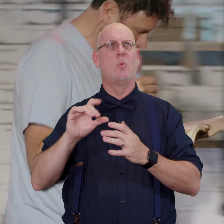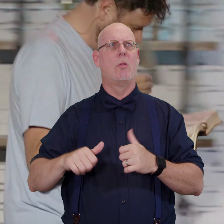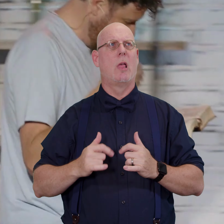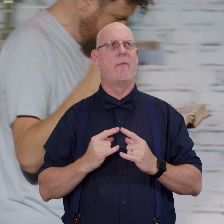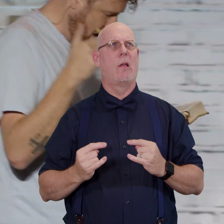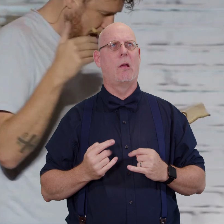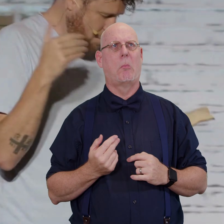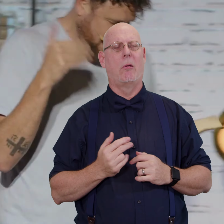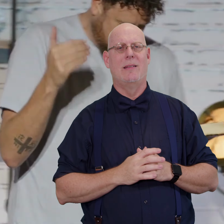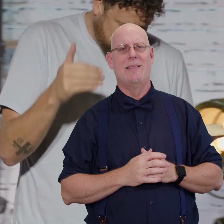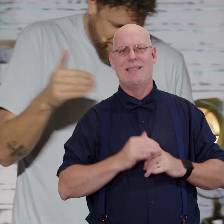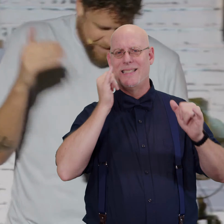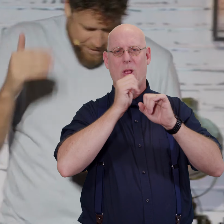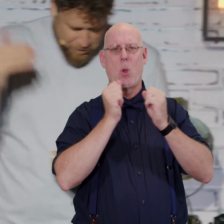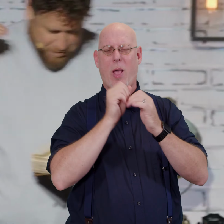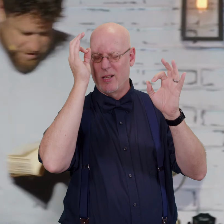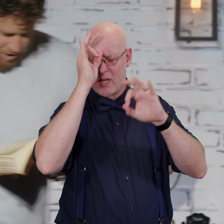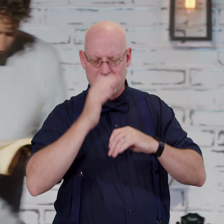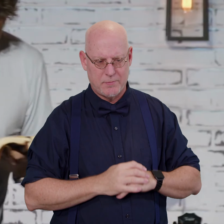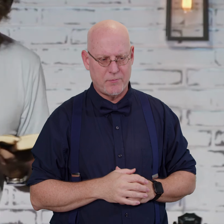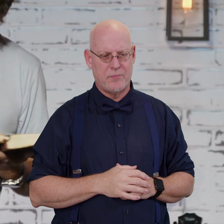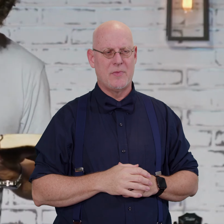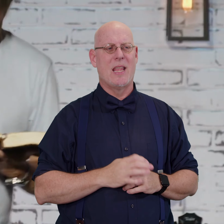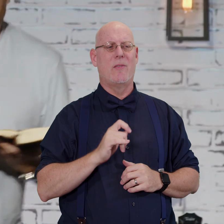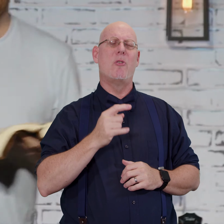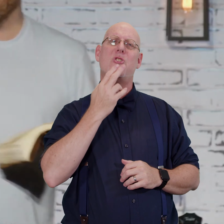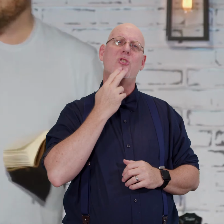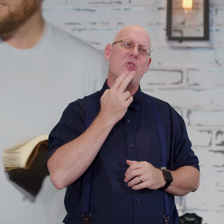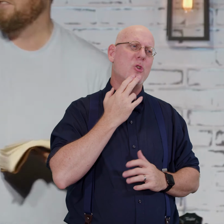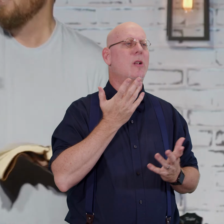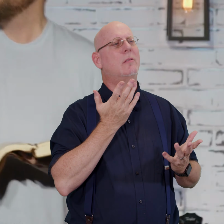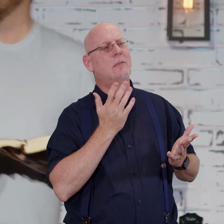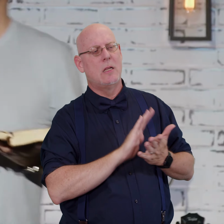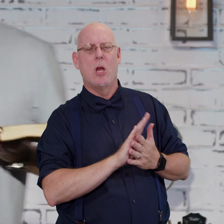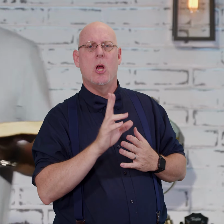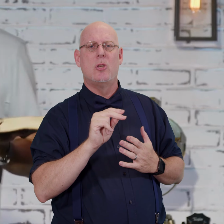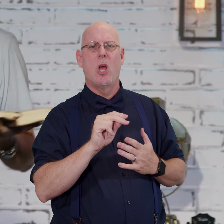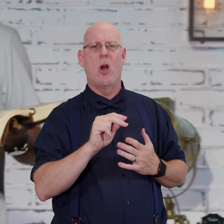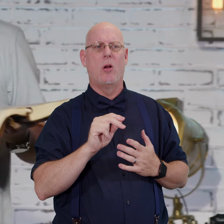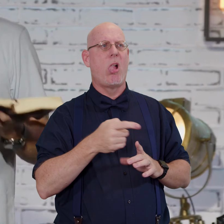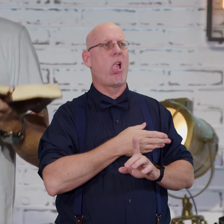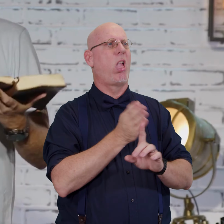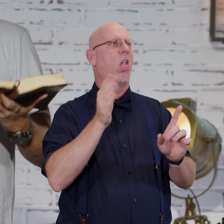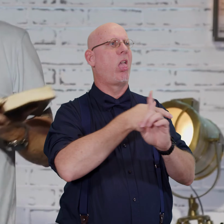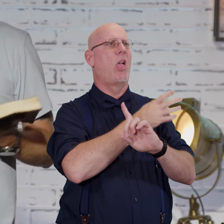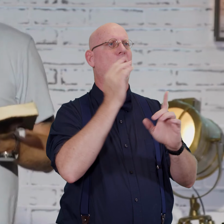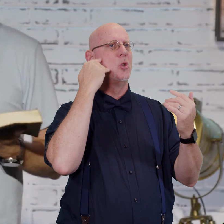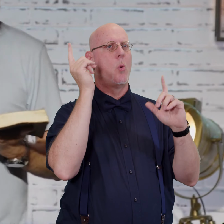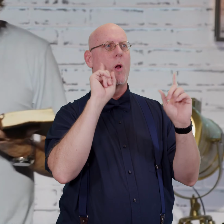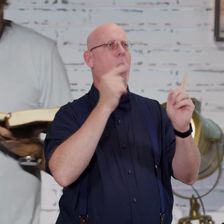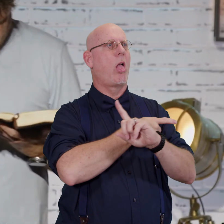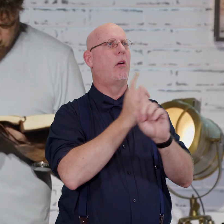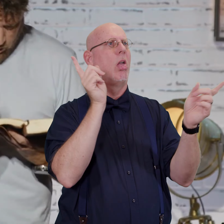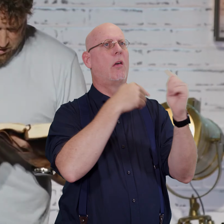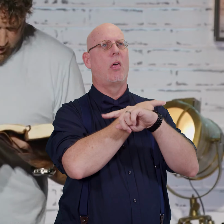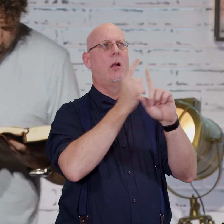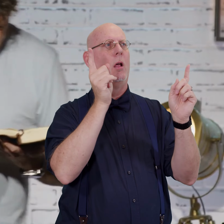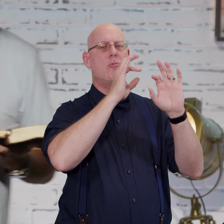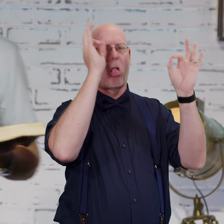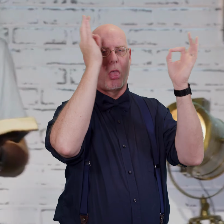Silly and without sense. Ephraim's like a dove. They're cute. Oh, like that's, no, they're directionless. They don't know where they're going. They're silly. They're